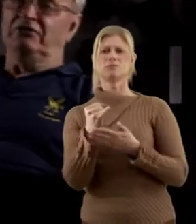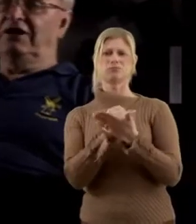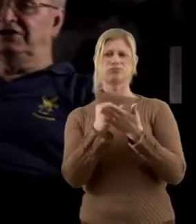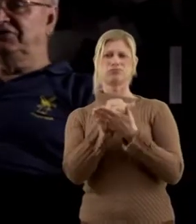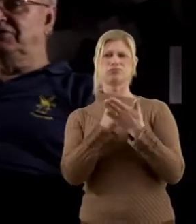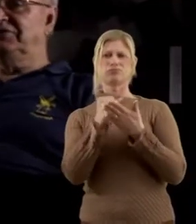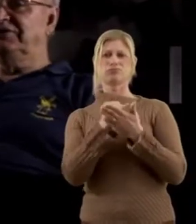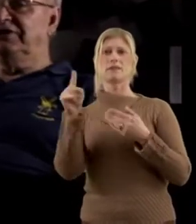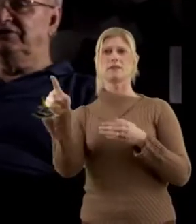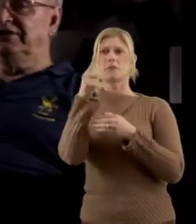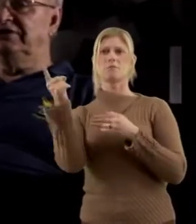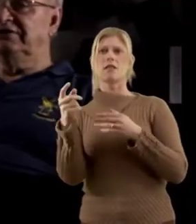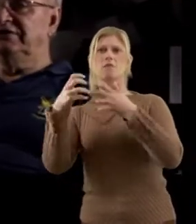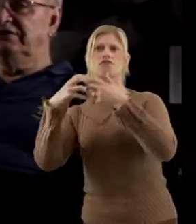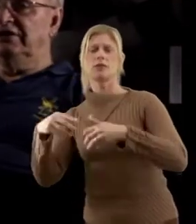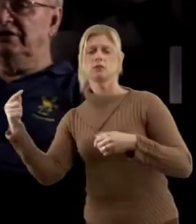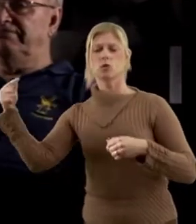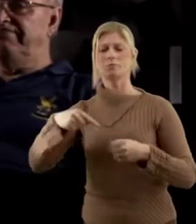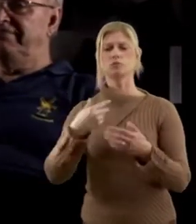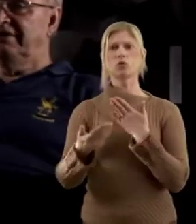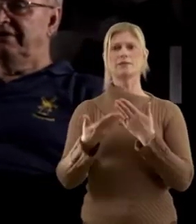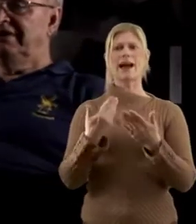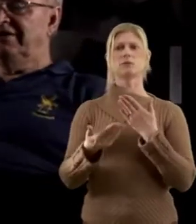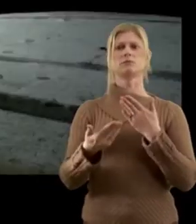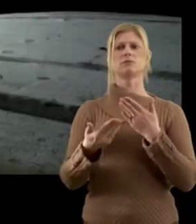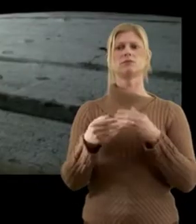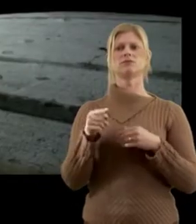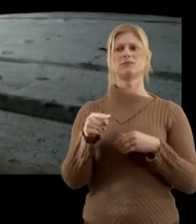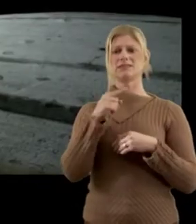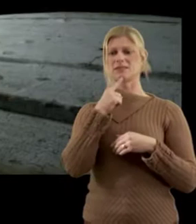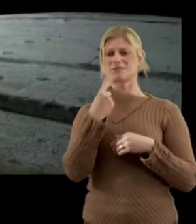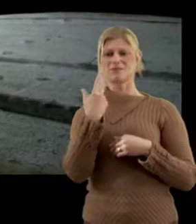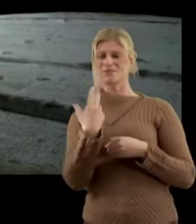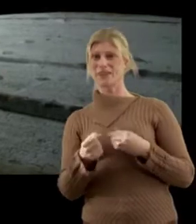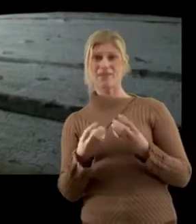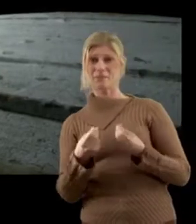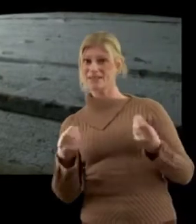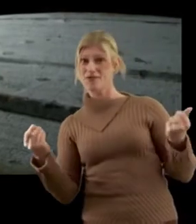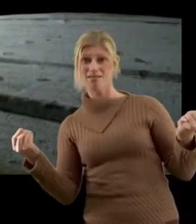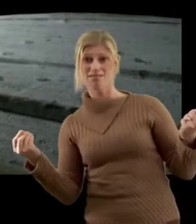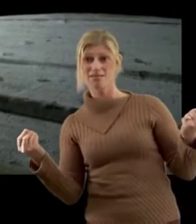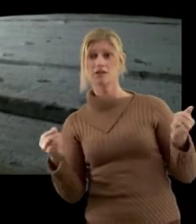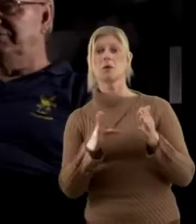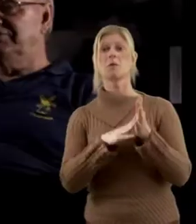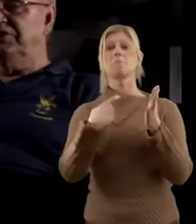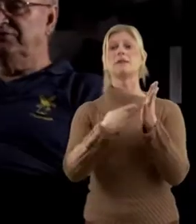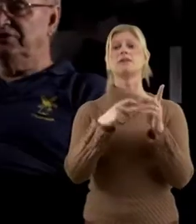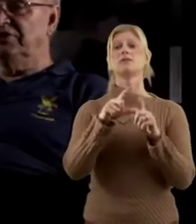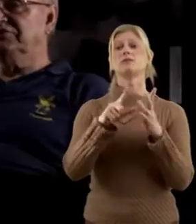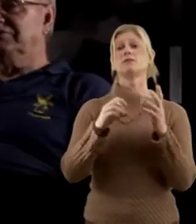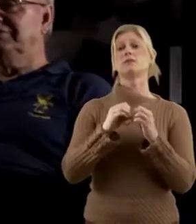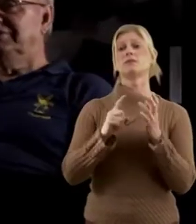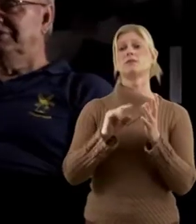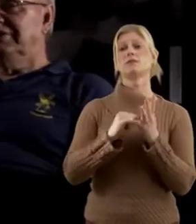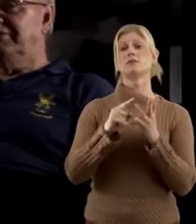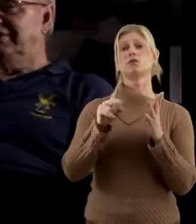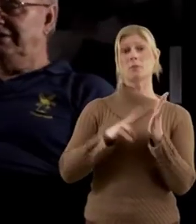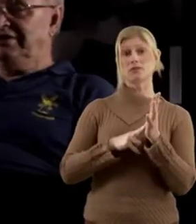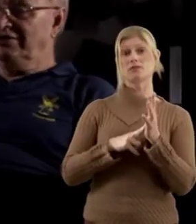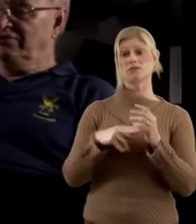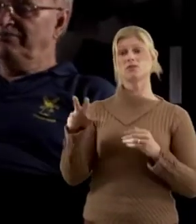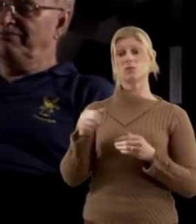get the millwrights to come and do it, you see. I suppose the millwrights said, I haven't got the material, so Mr Dobson got some.